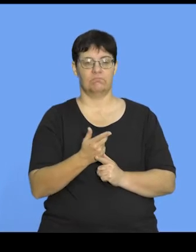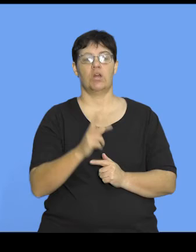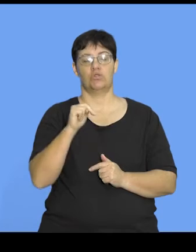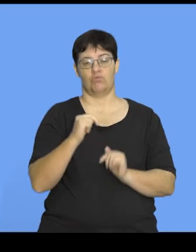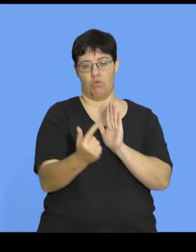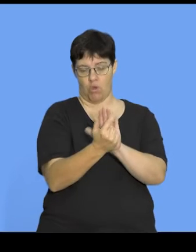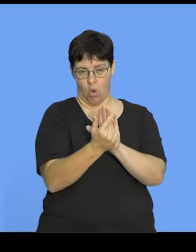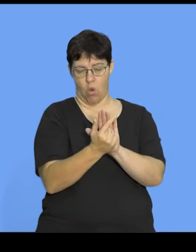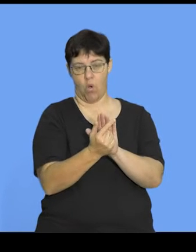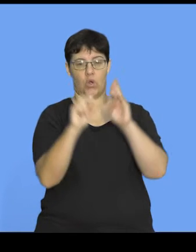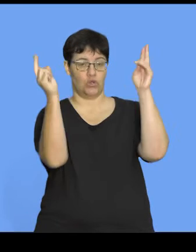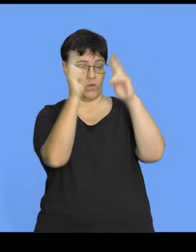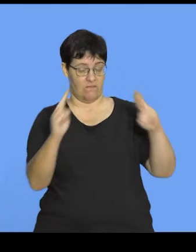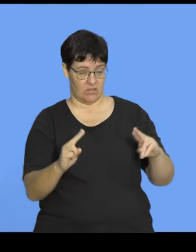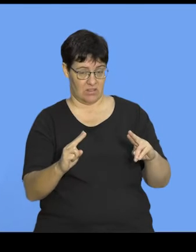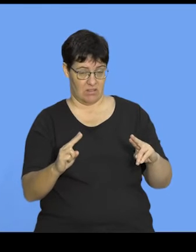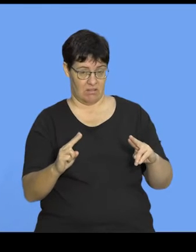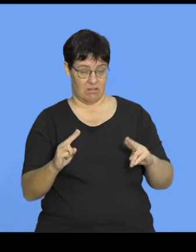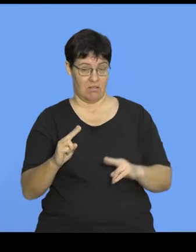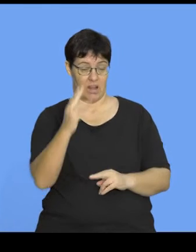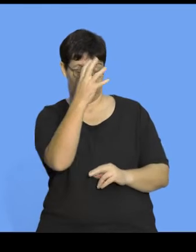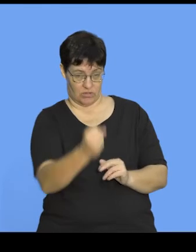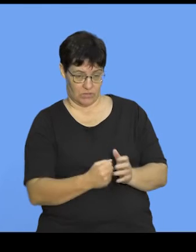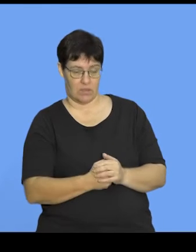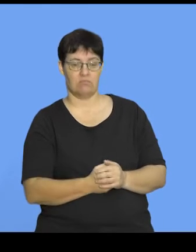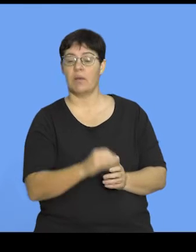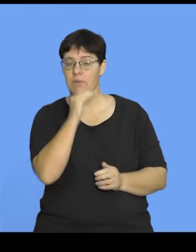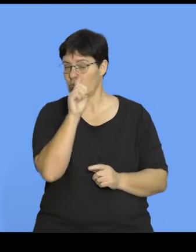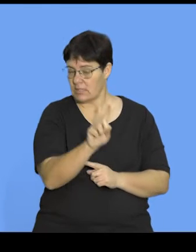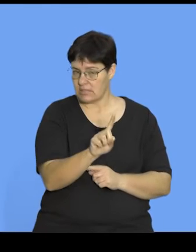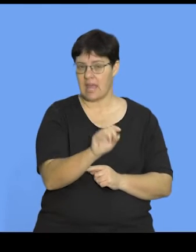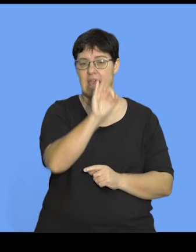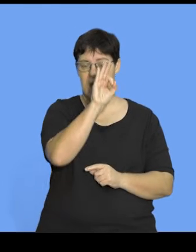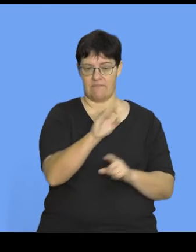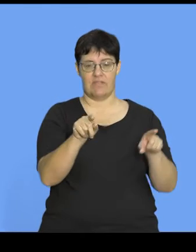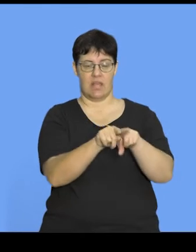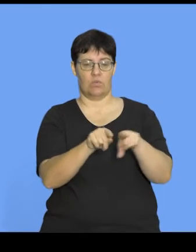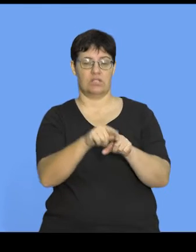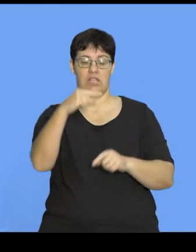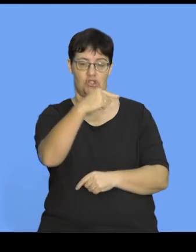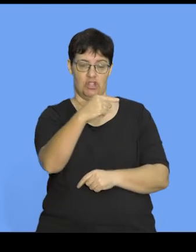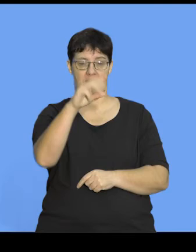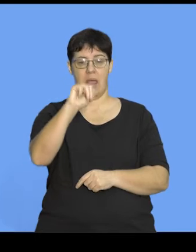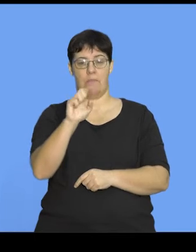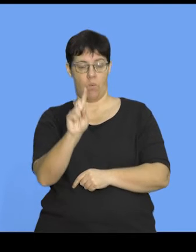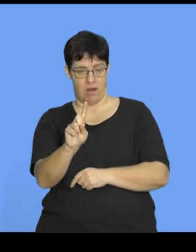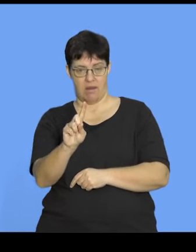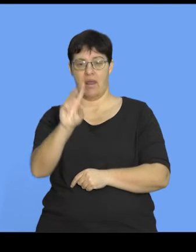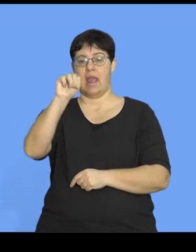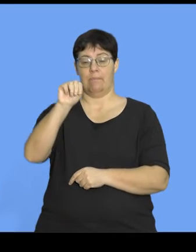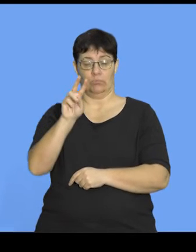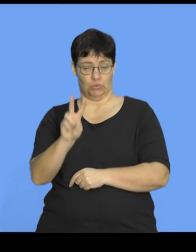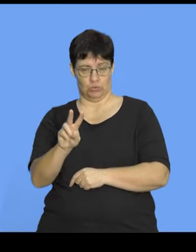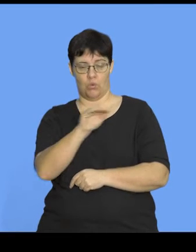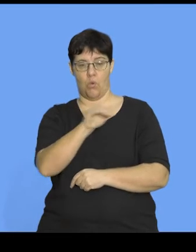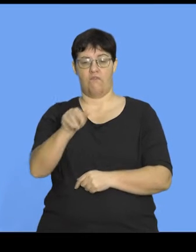gravitation. So F equals G m1